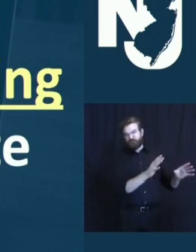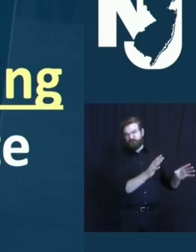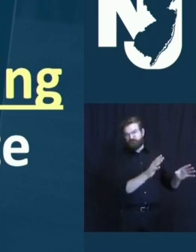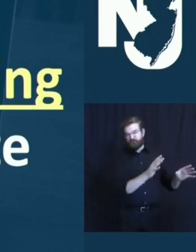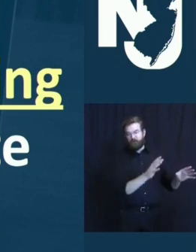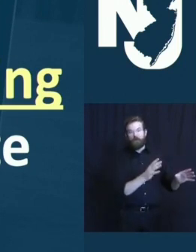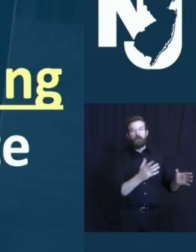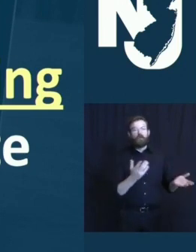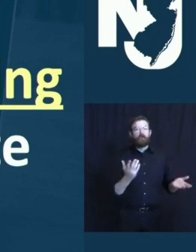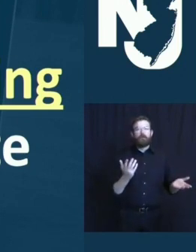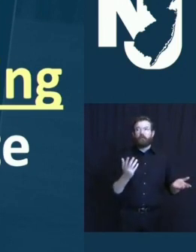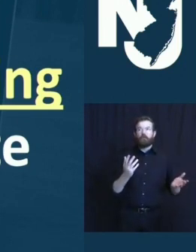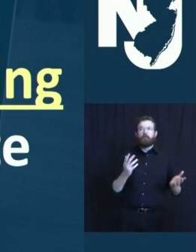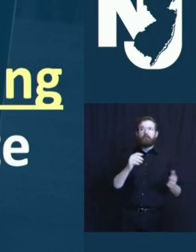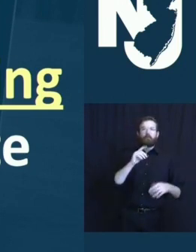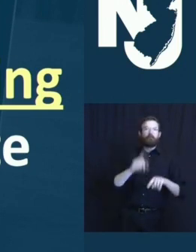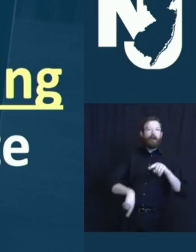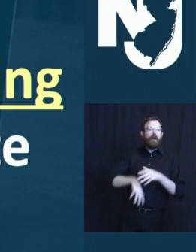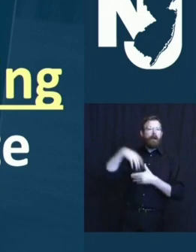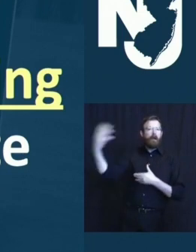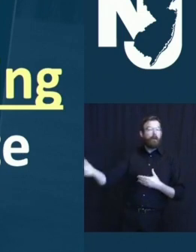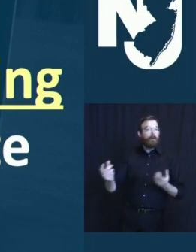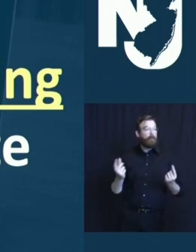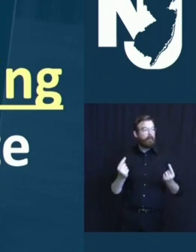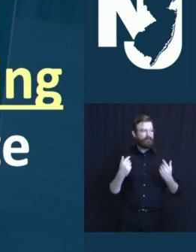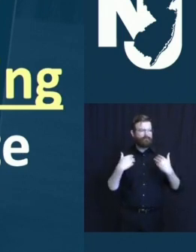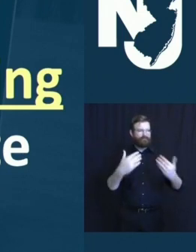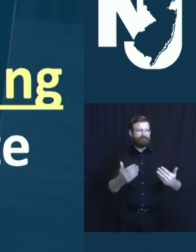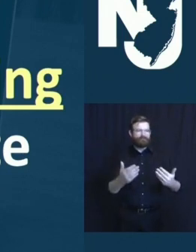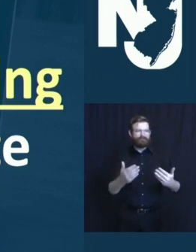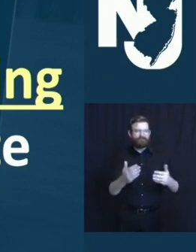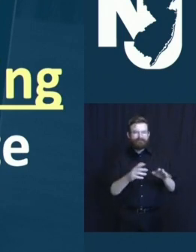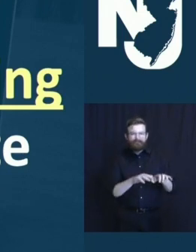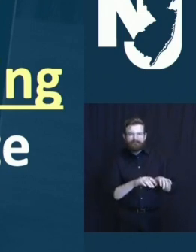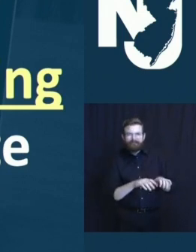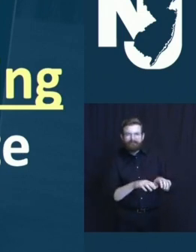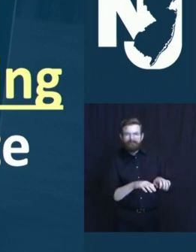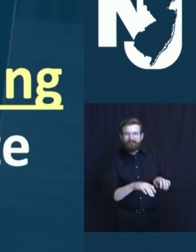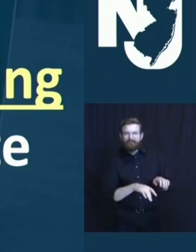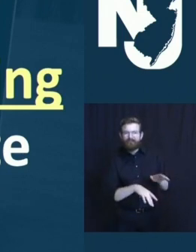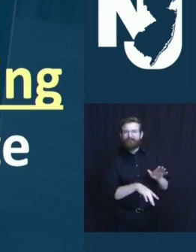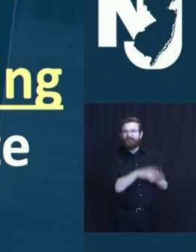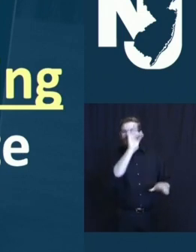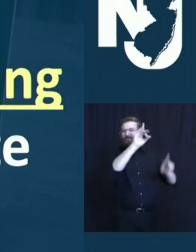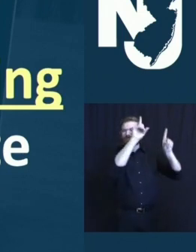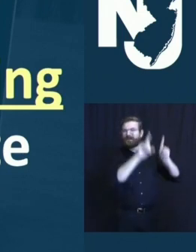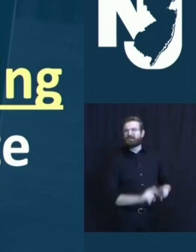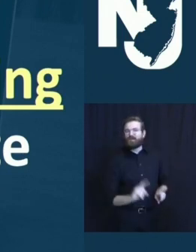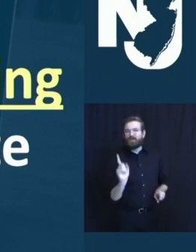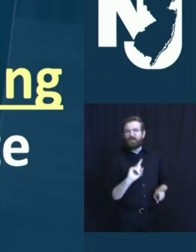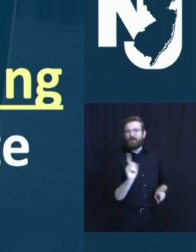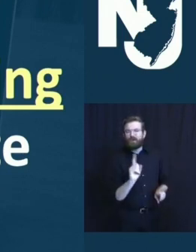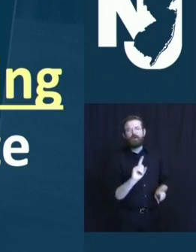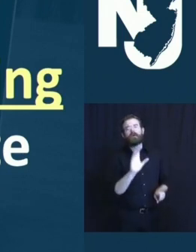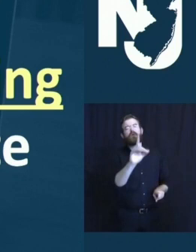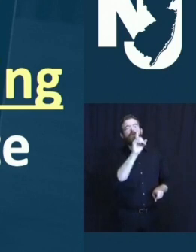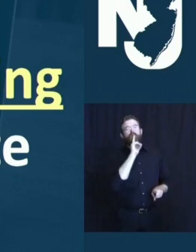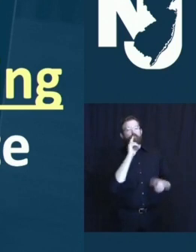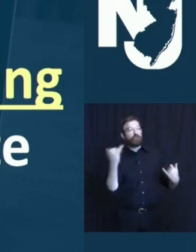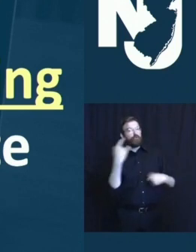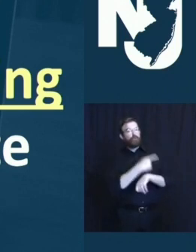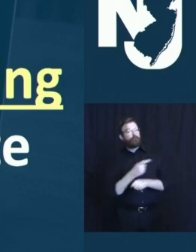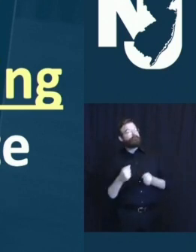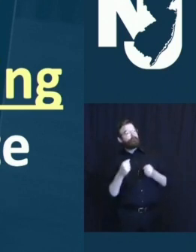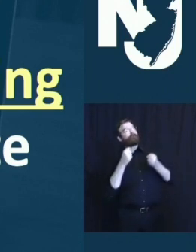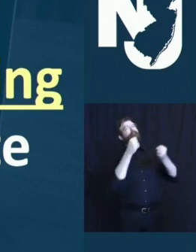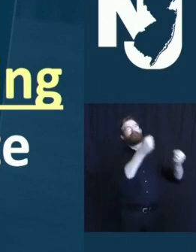online and schedule a test. As we've said many times already, testing is how we get the data we need to make the decisions we need to make to see